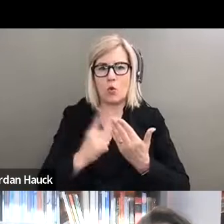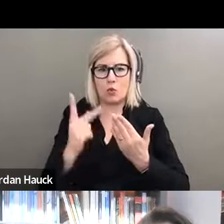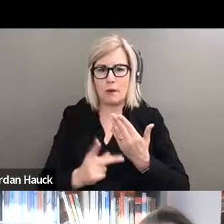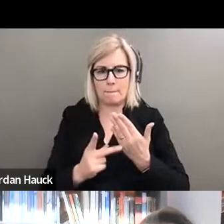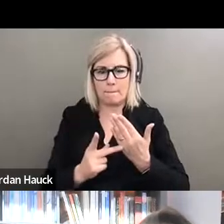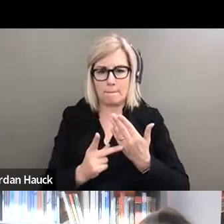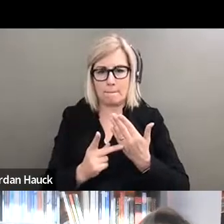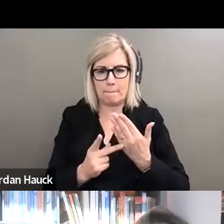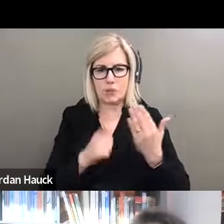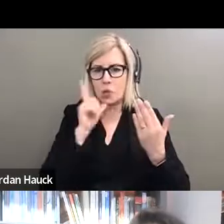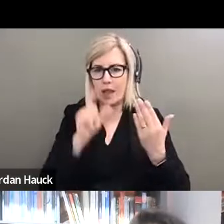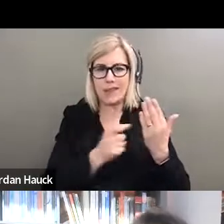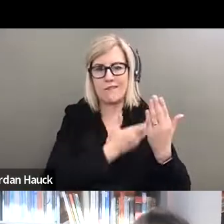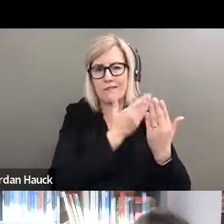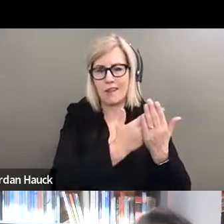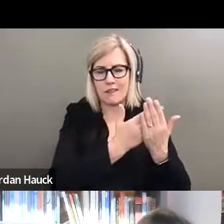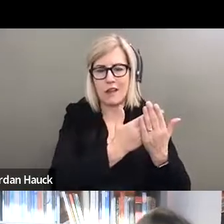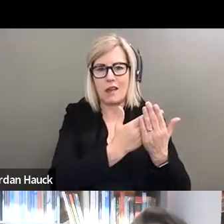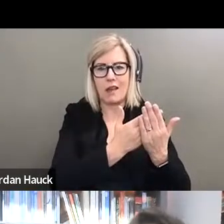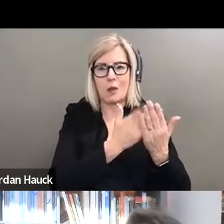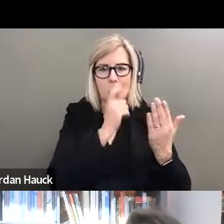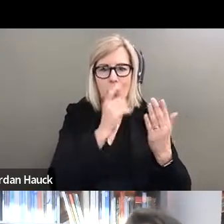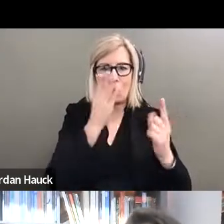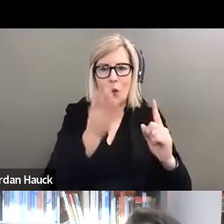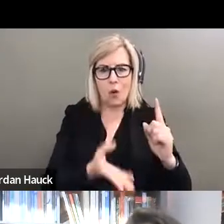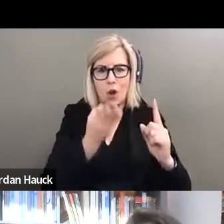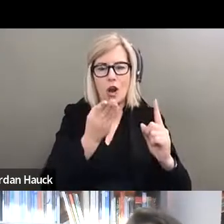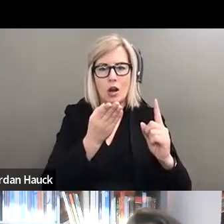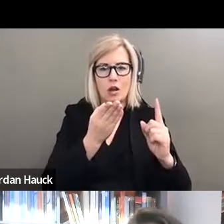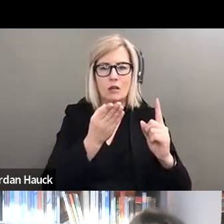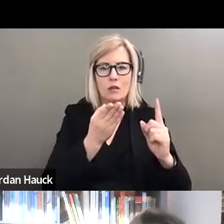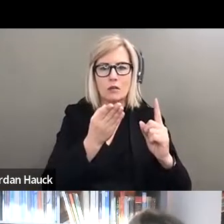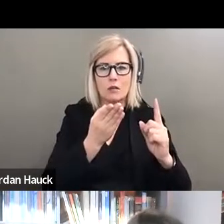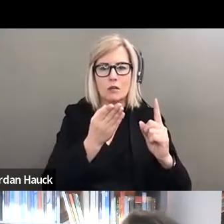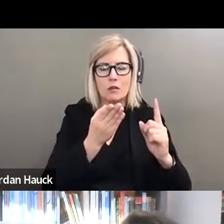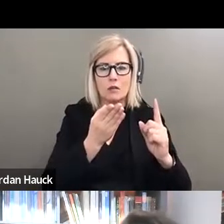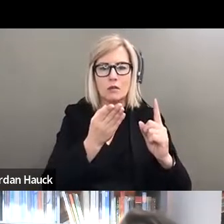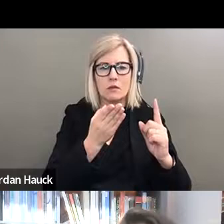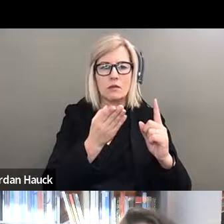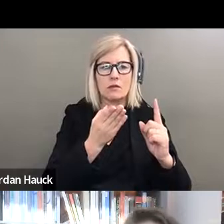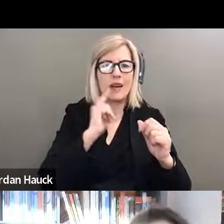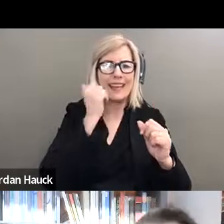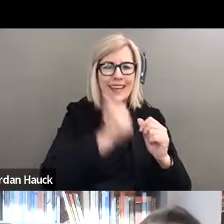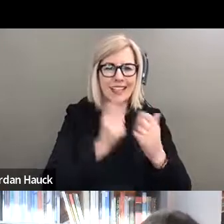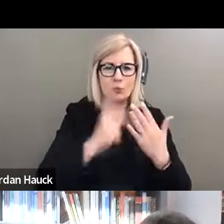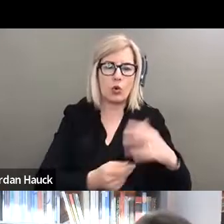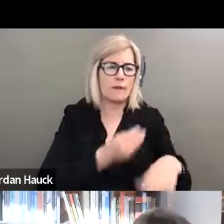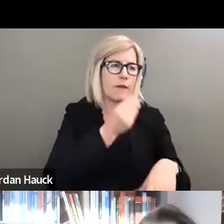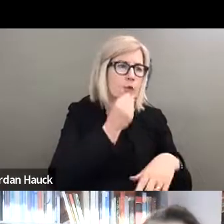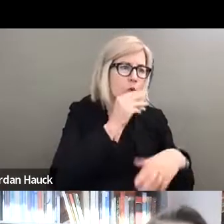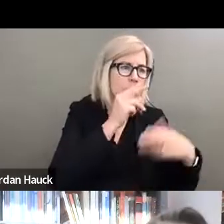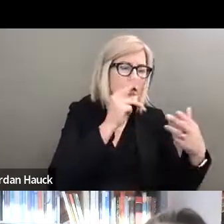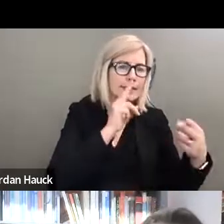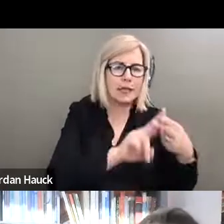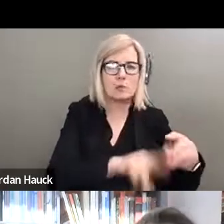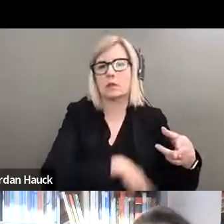So you don't have to verify your identity and go through all of that stuff if you receive food stamps, or food